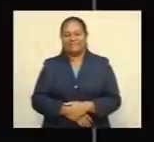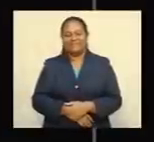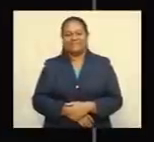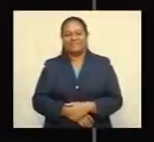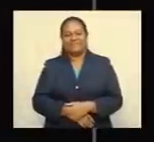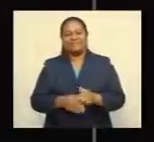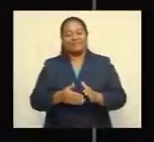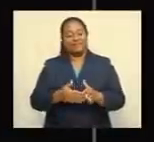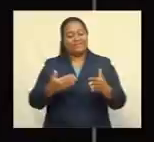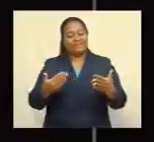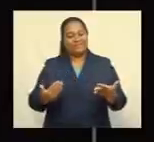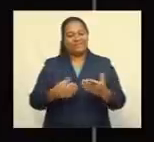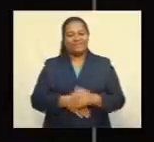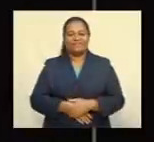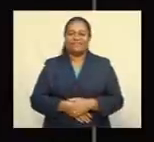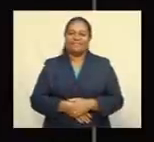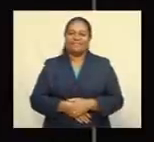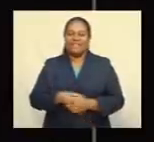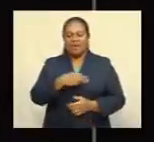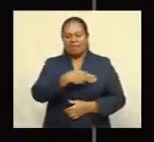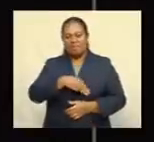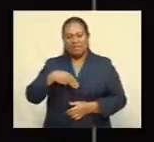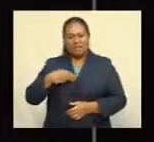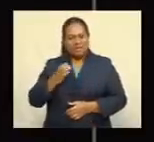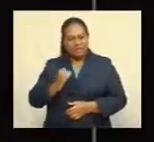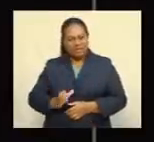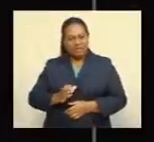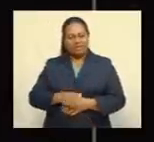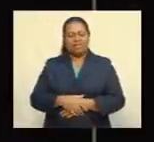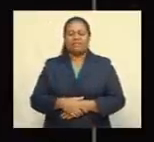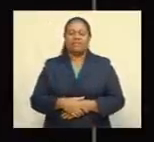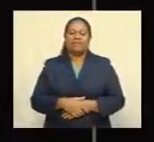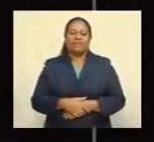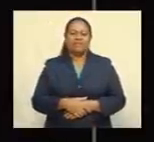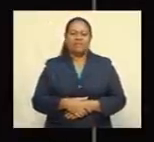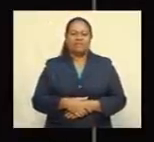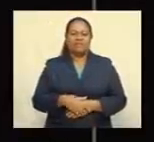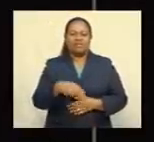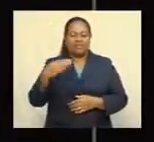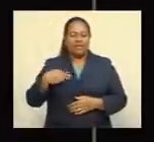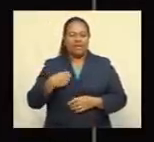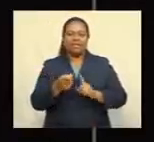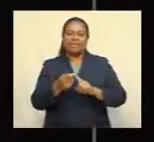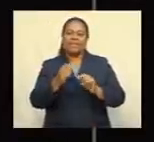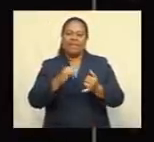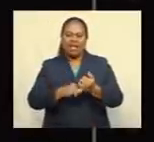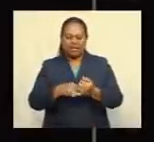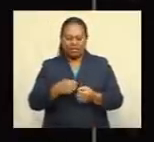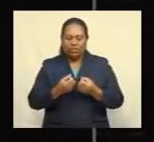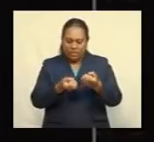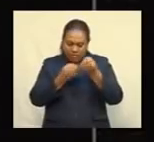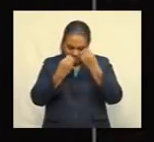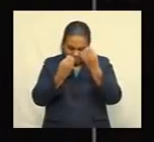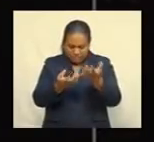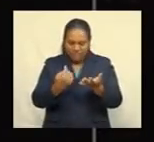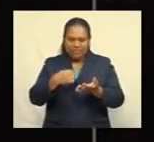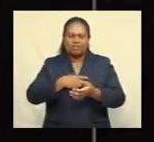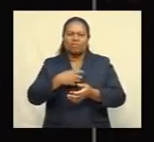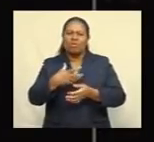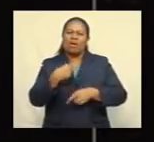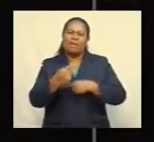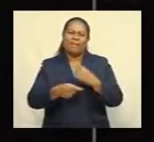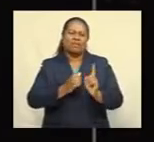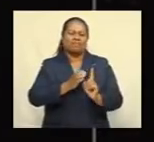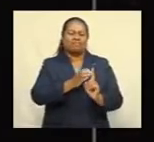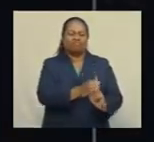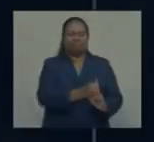And tonight we catch up with the Ministry of Health Permanent Secretary Dr. James Fong, who gives us more details on the quarantine protocol breach in Nandi